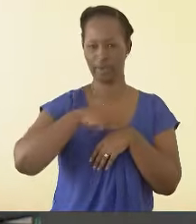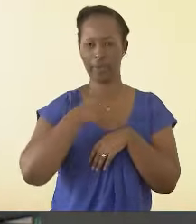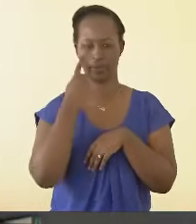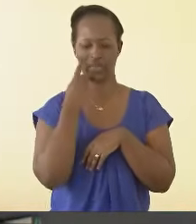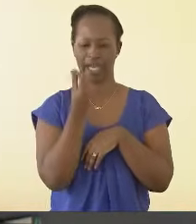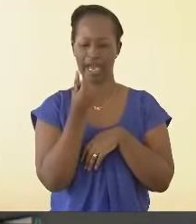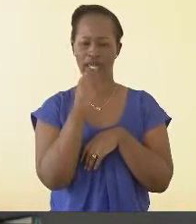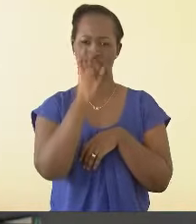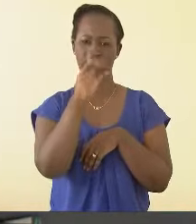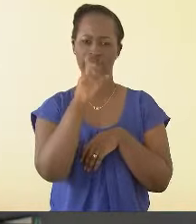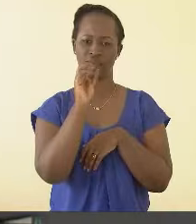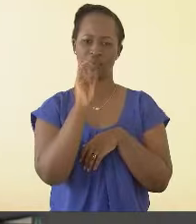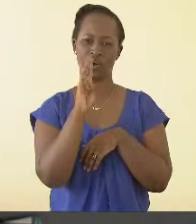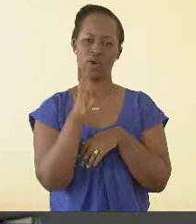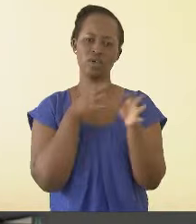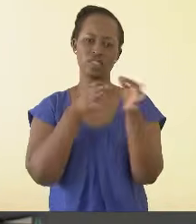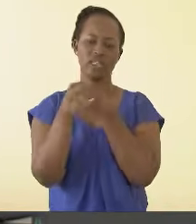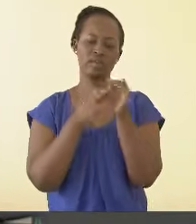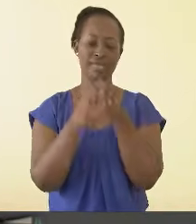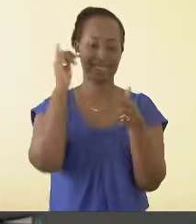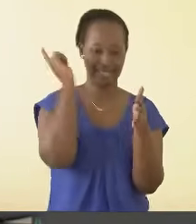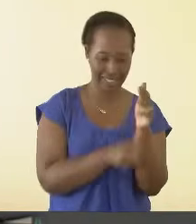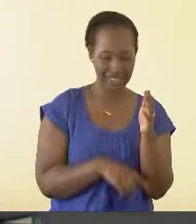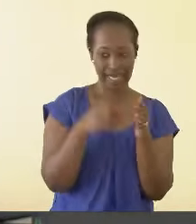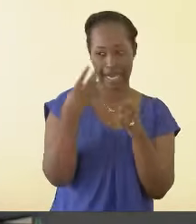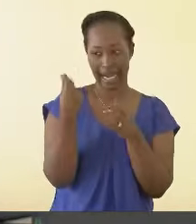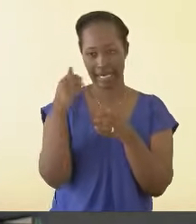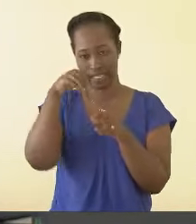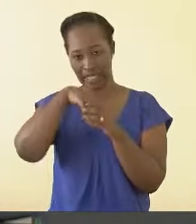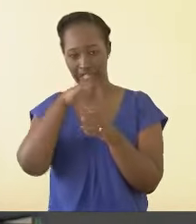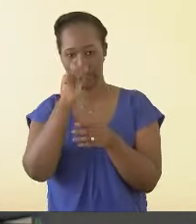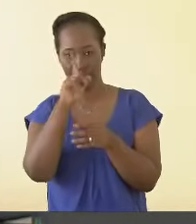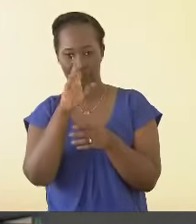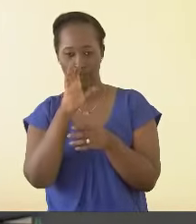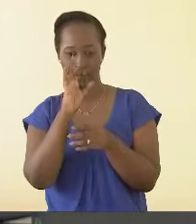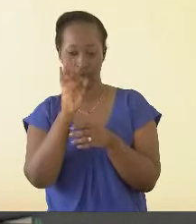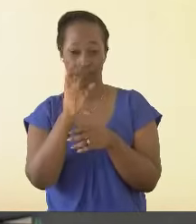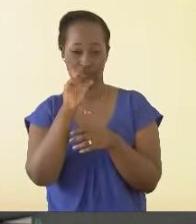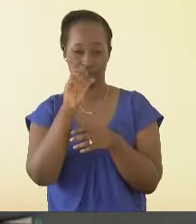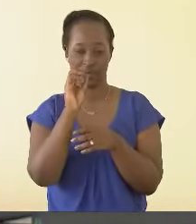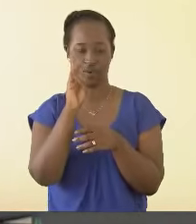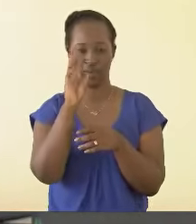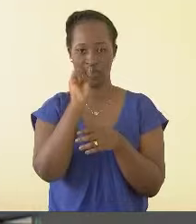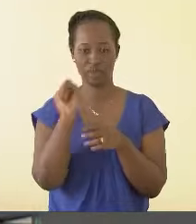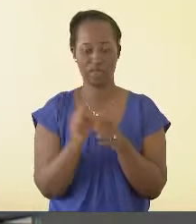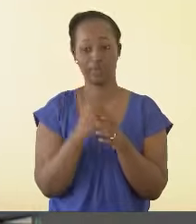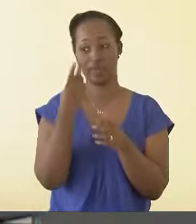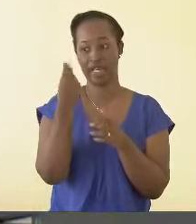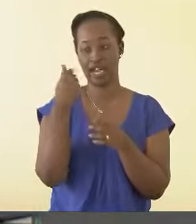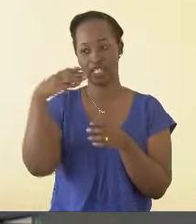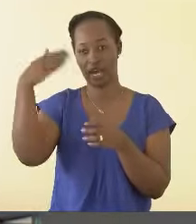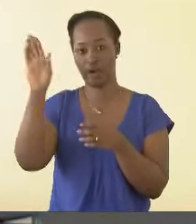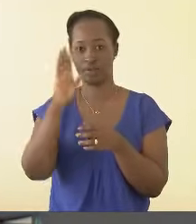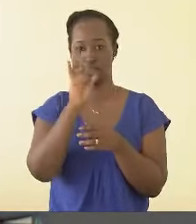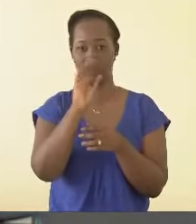statement is. Cash inflows, cash outflows, we looked at the examples. Then now I want us to look